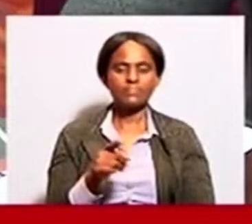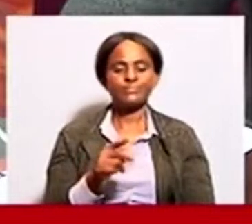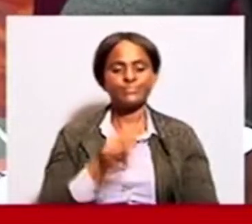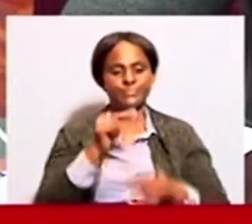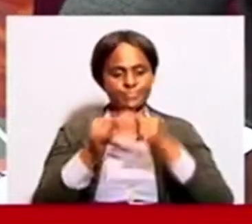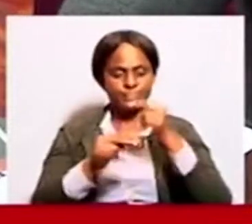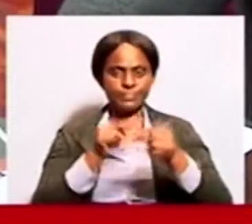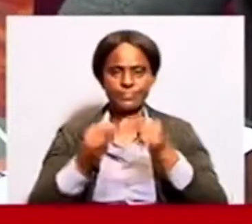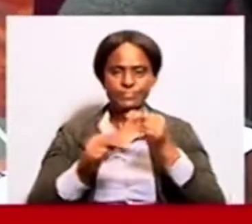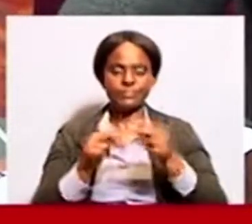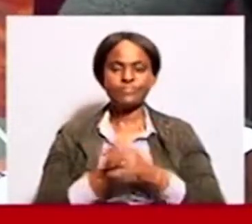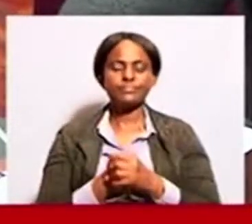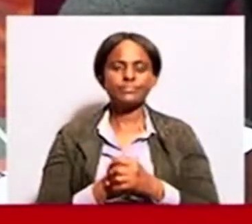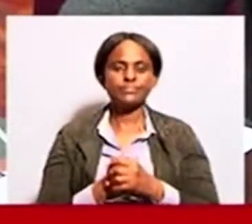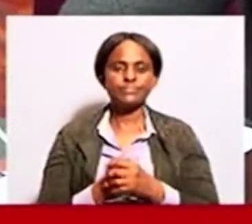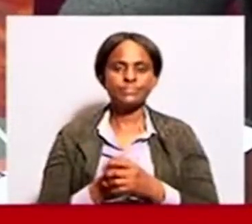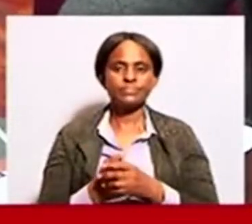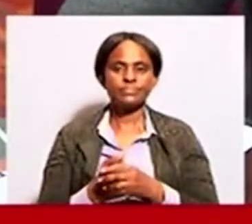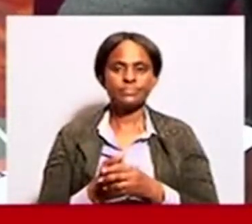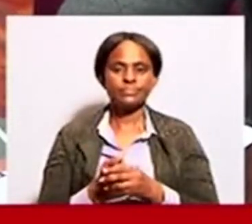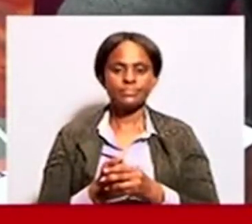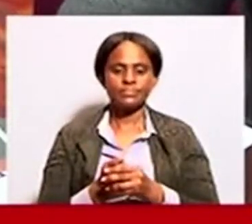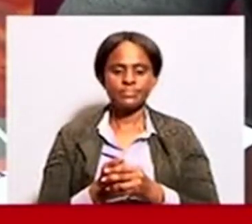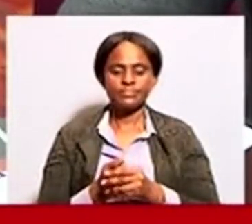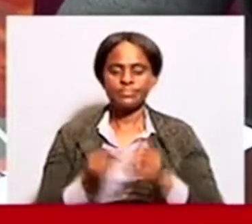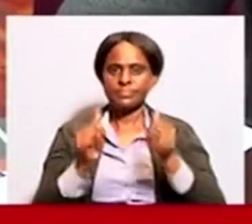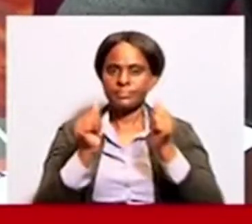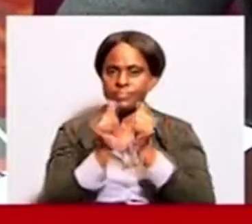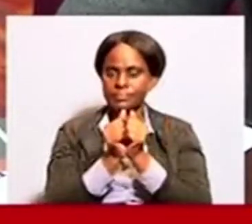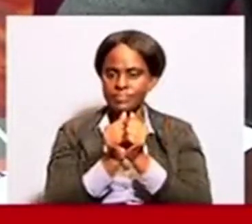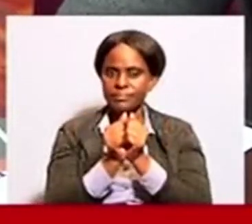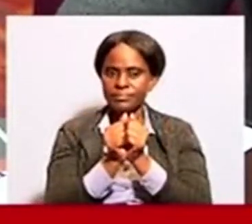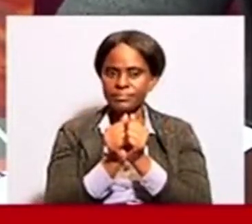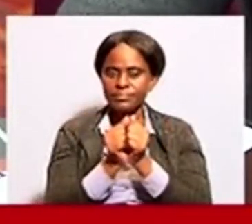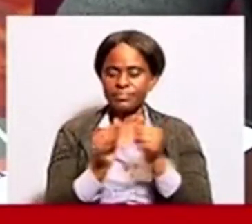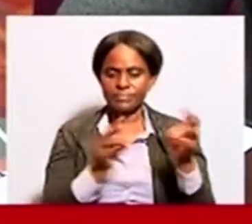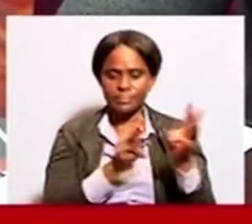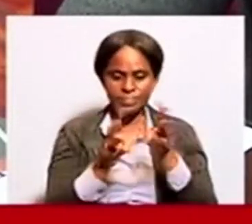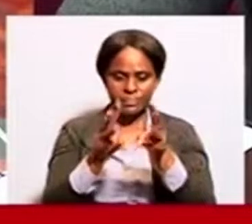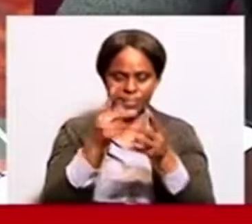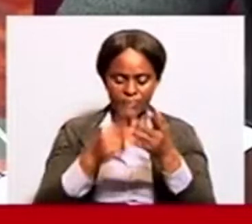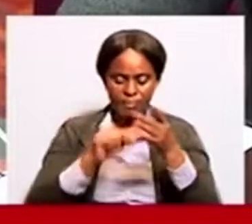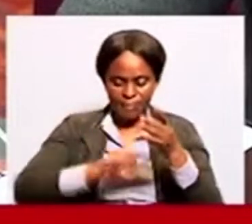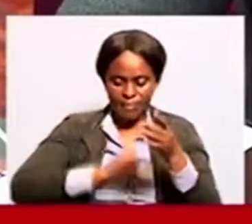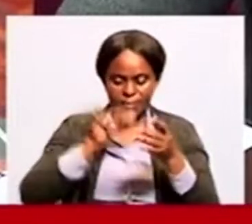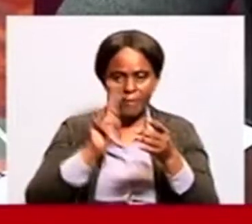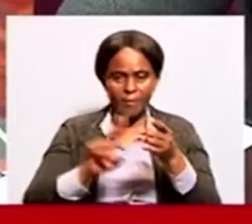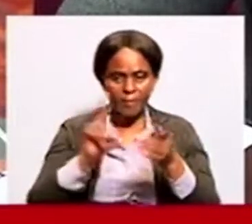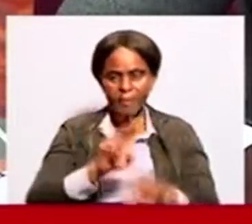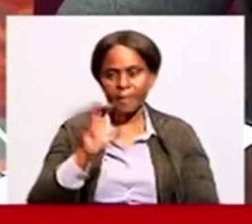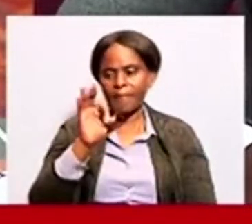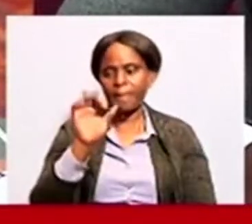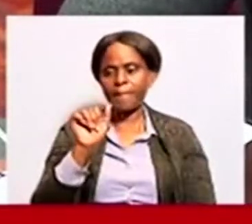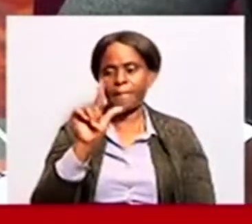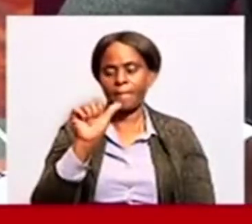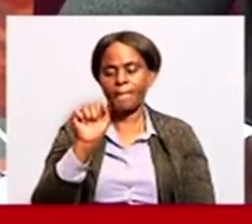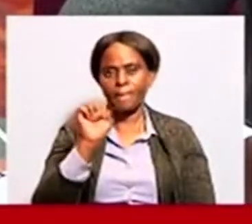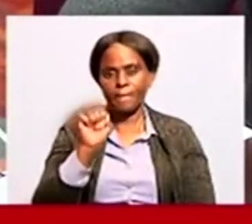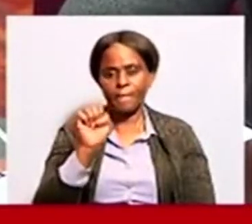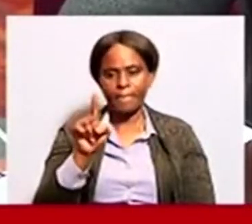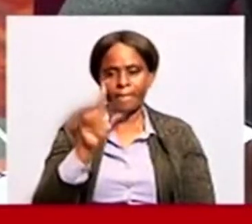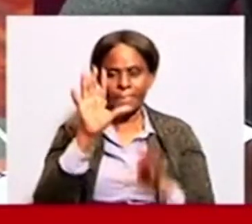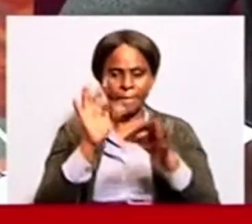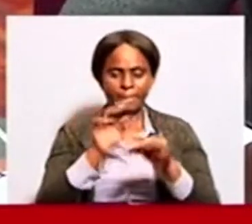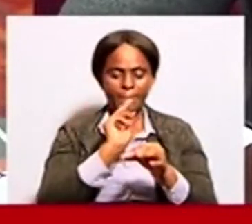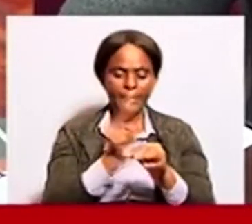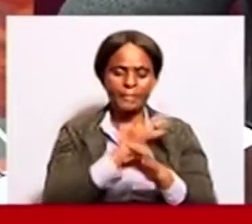Then in terms of the method that we used, the force account here, Chair, we are just referring